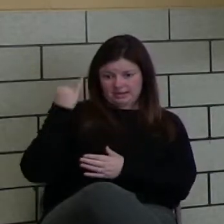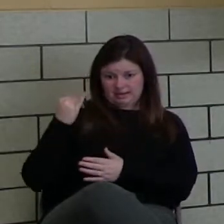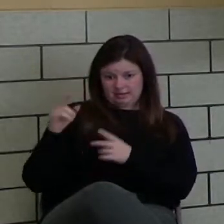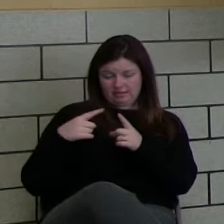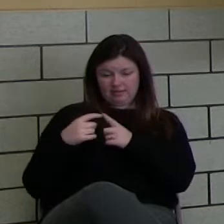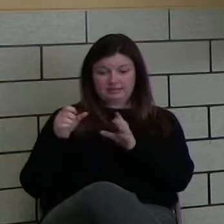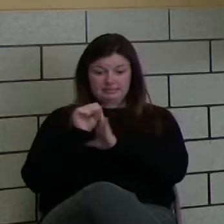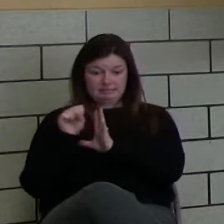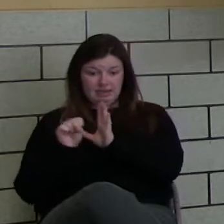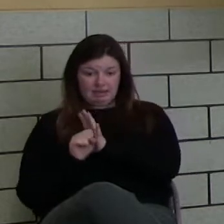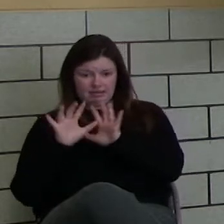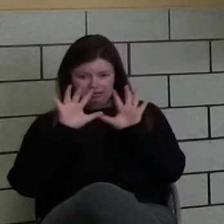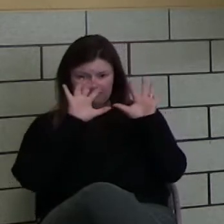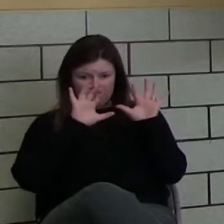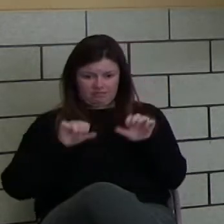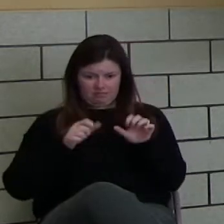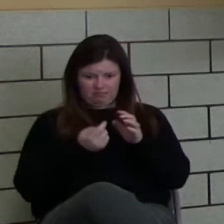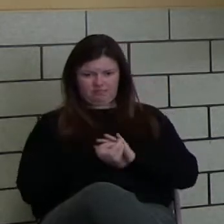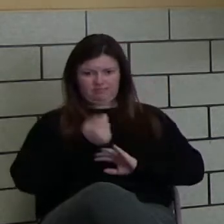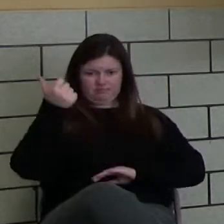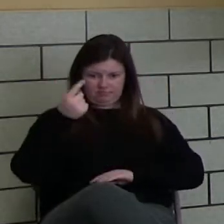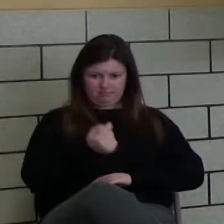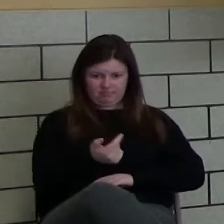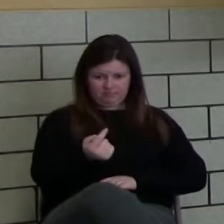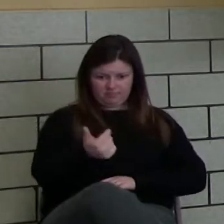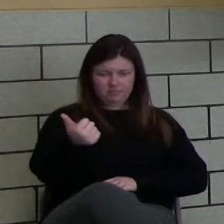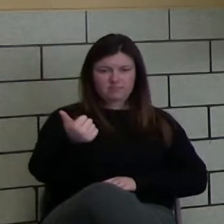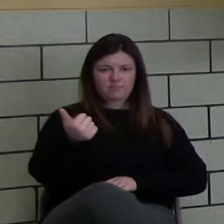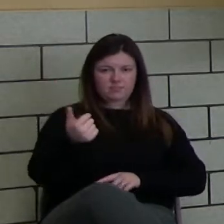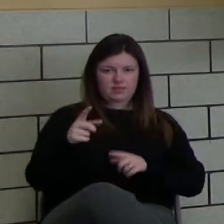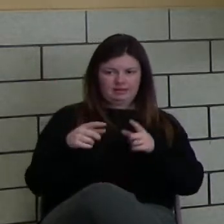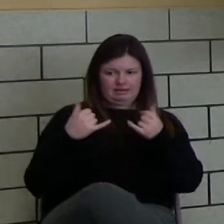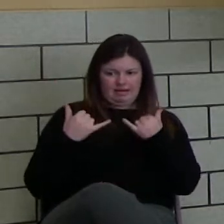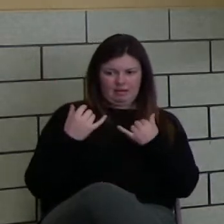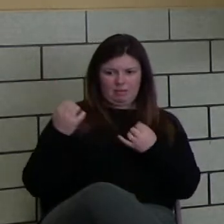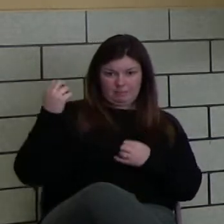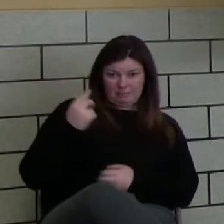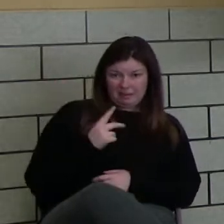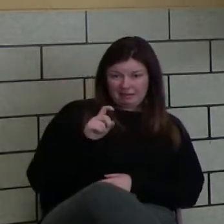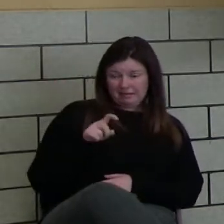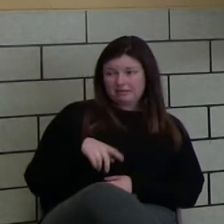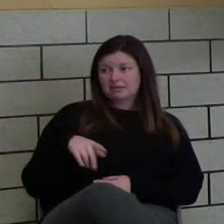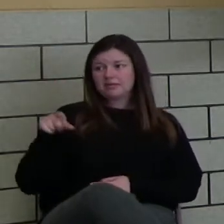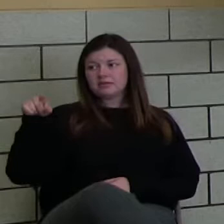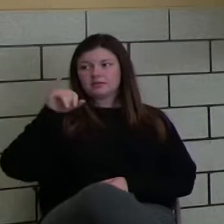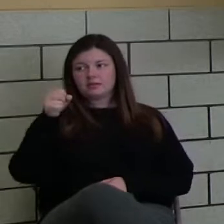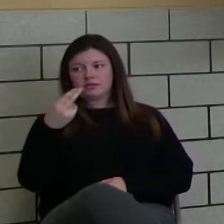views permanent things differently from temporary things. I think that's that's the kind of the short version of,